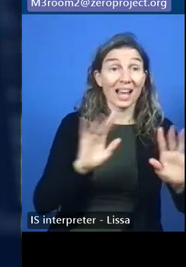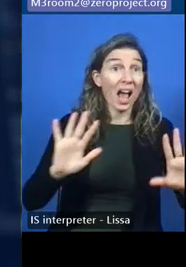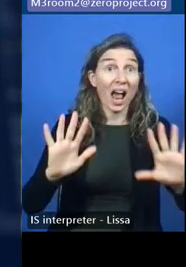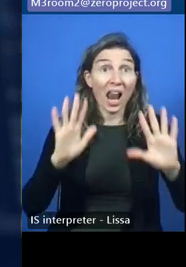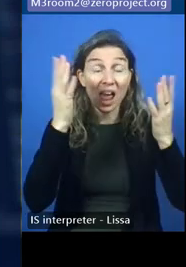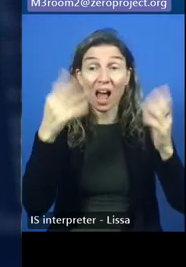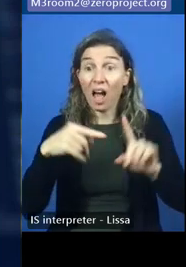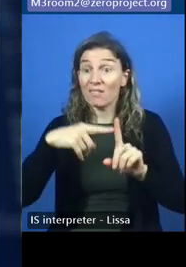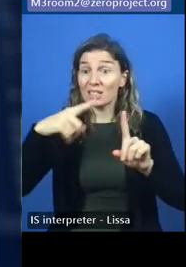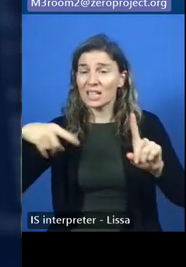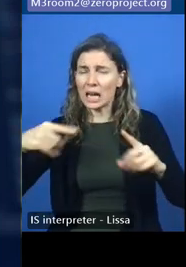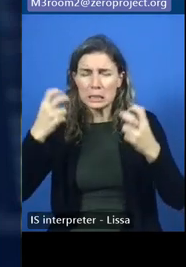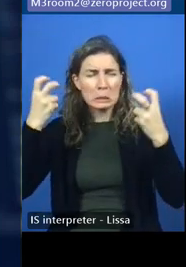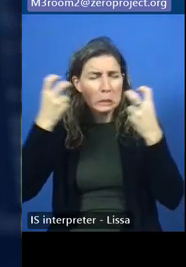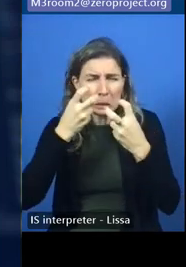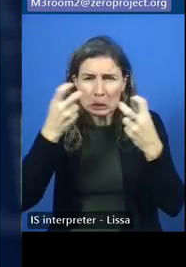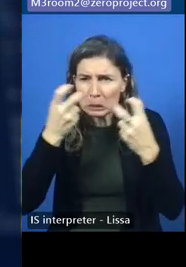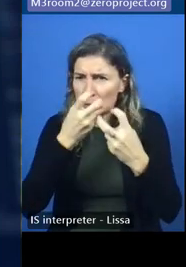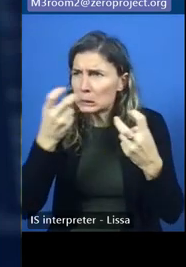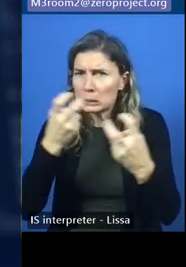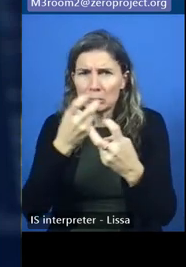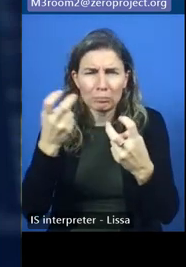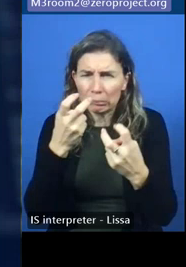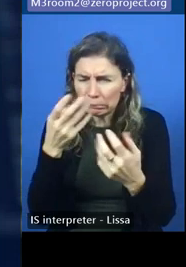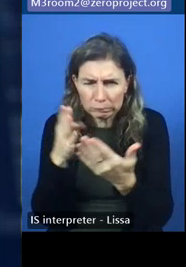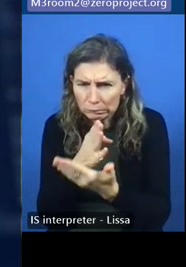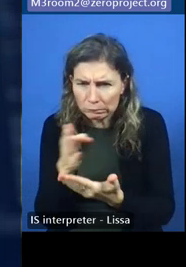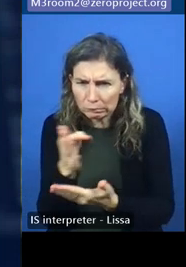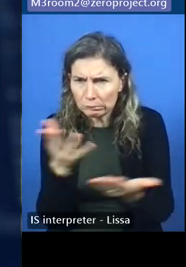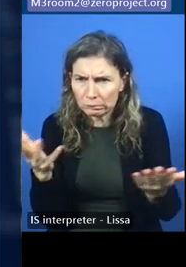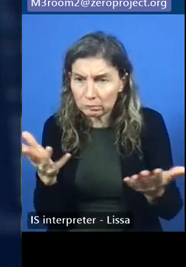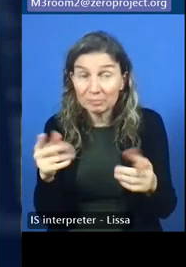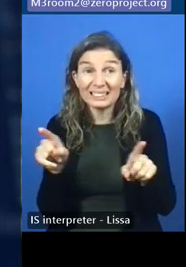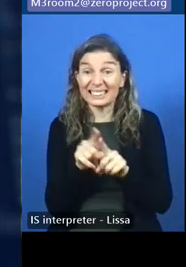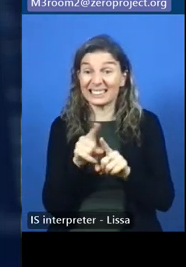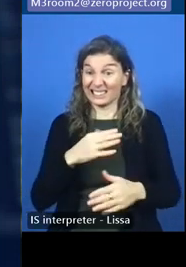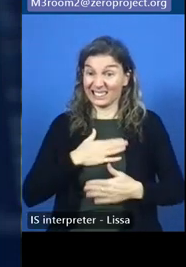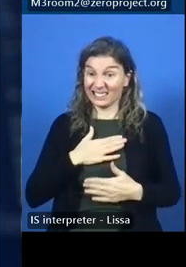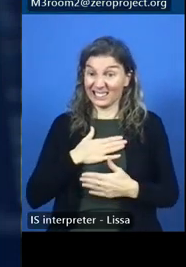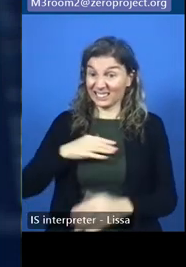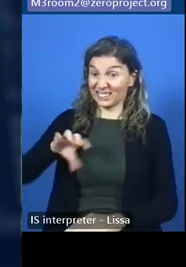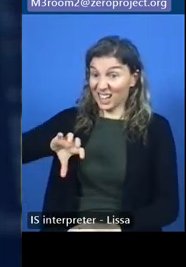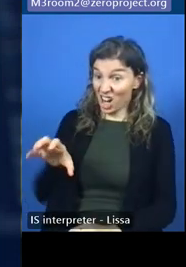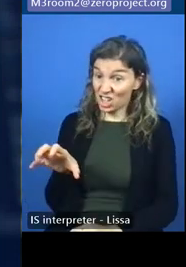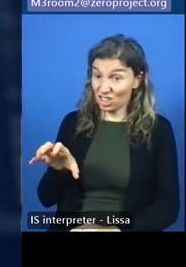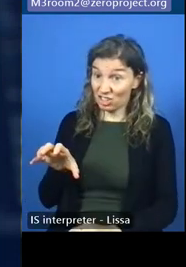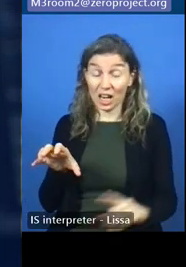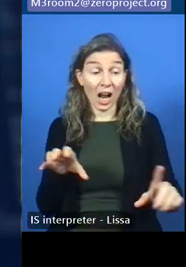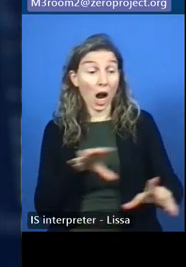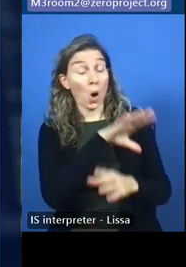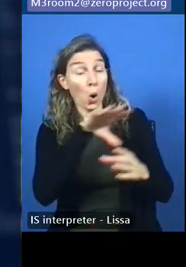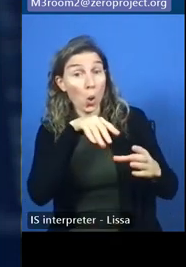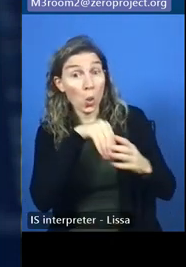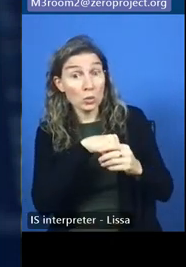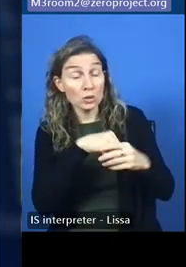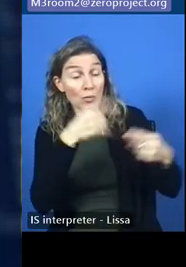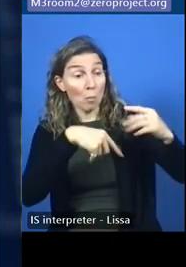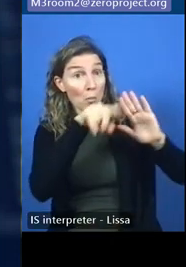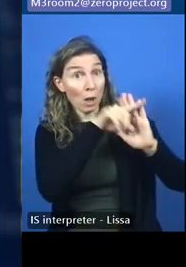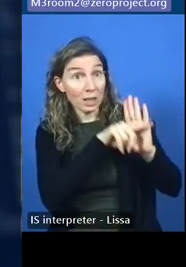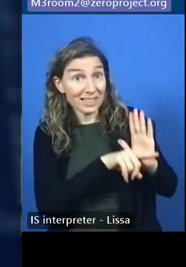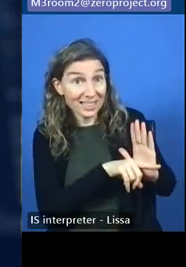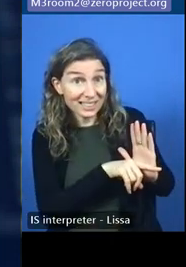Most of us know that many of our own countries fall short in complying with inclusive policies. 184 countries